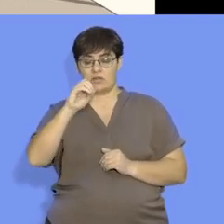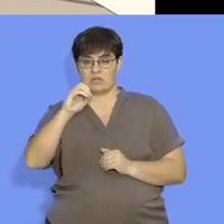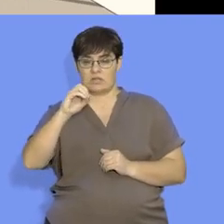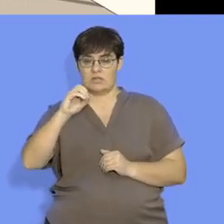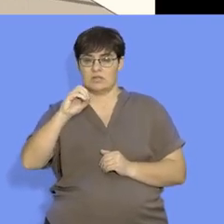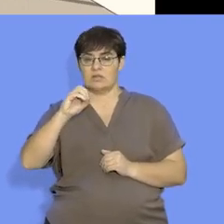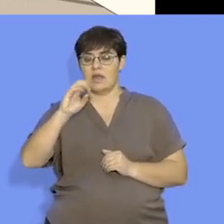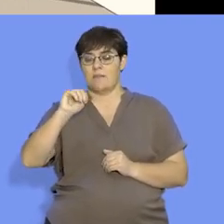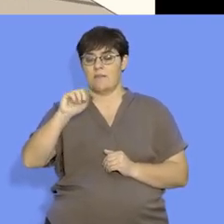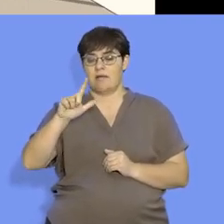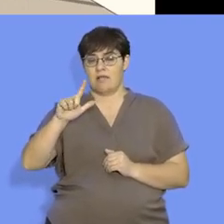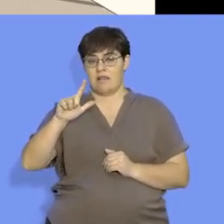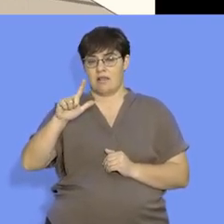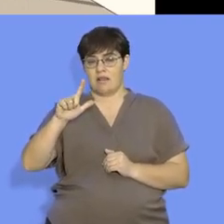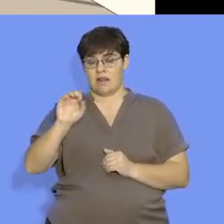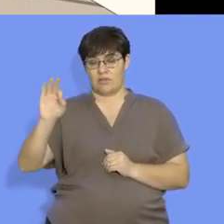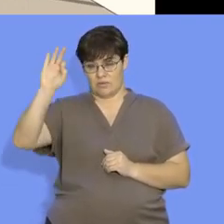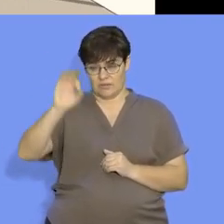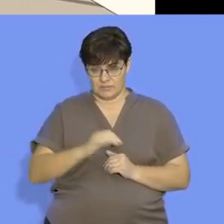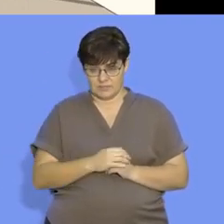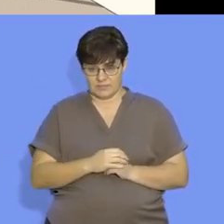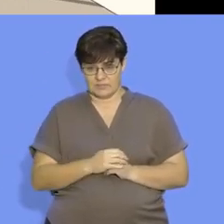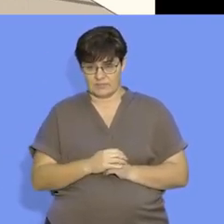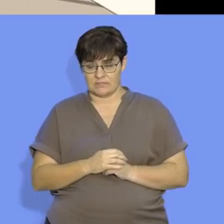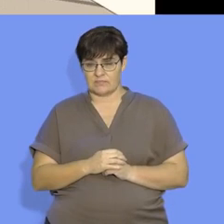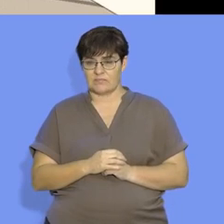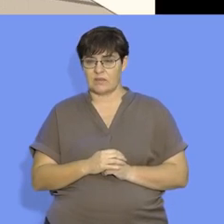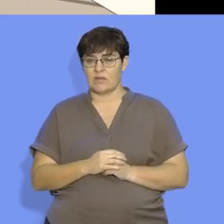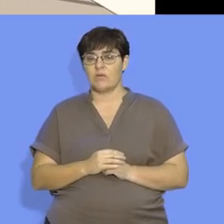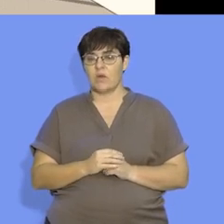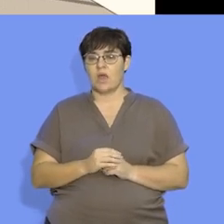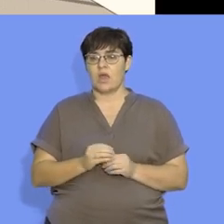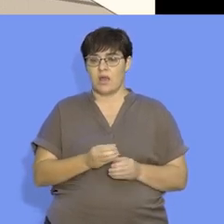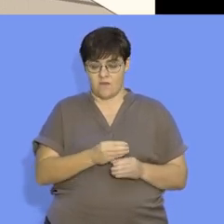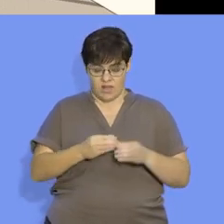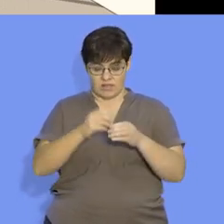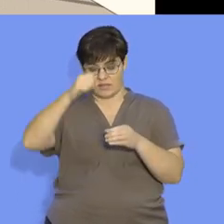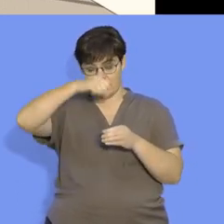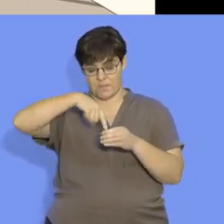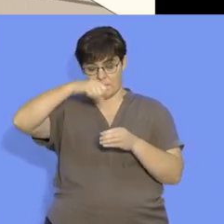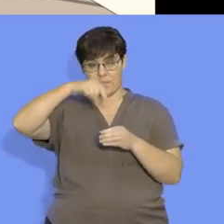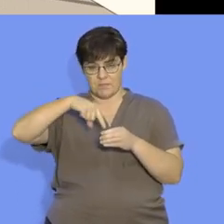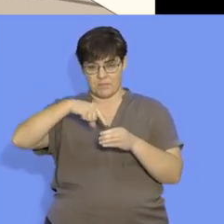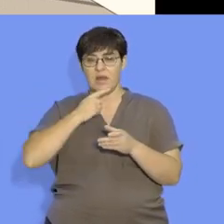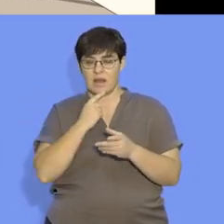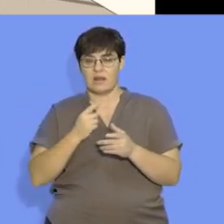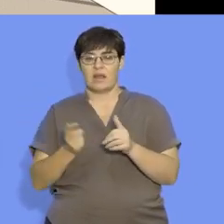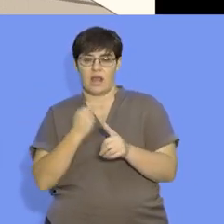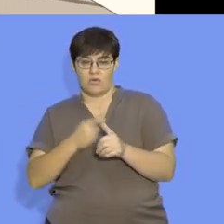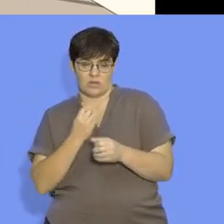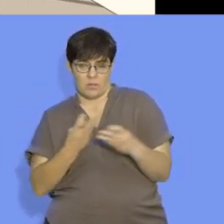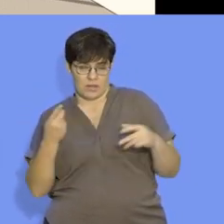100 cubic centimeters or milliliters. So whatever comes into the conical flask, we can be able to